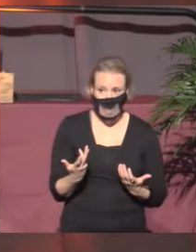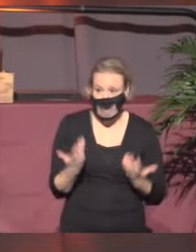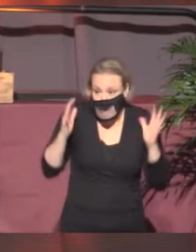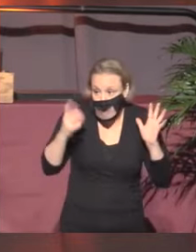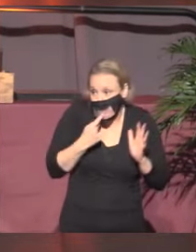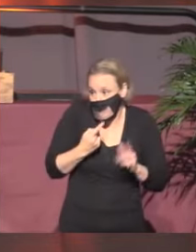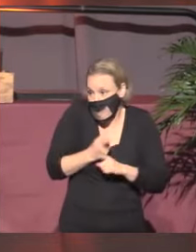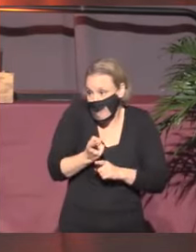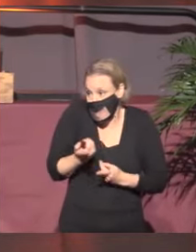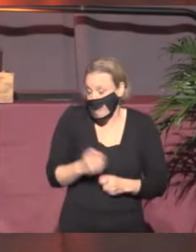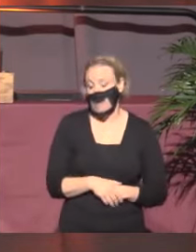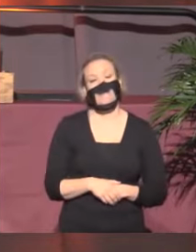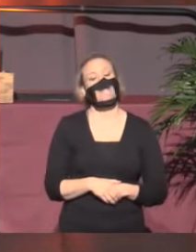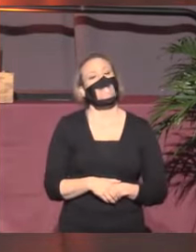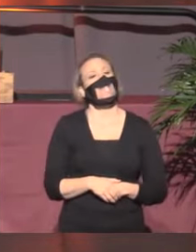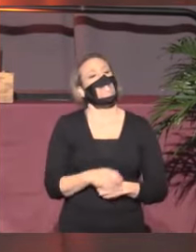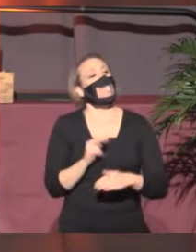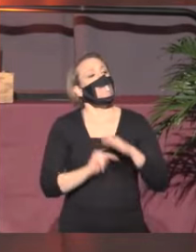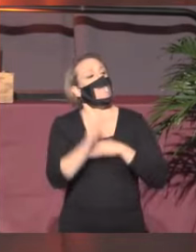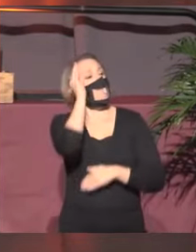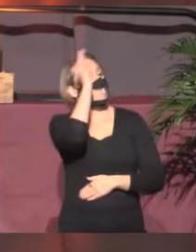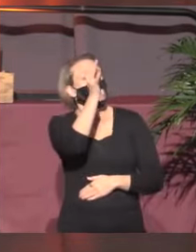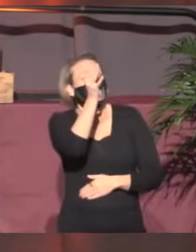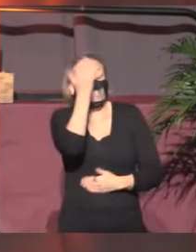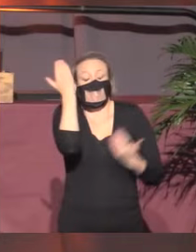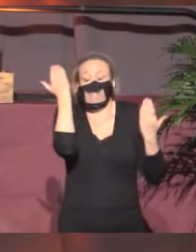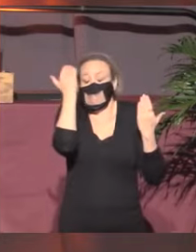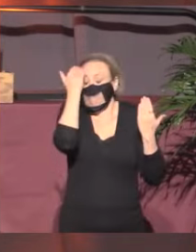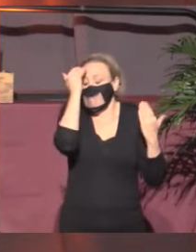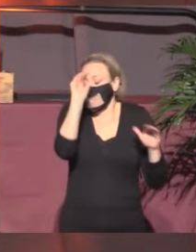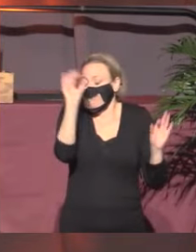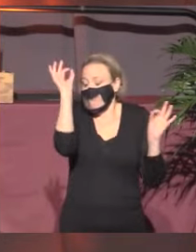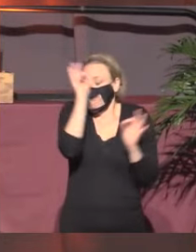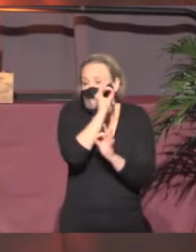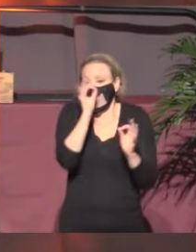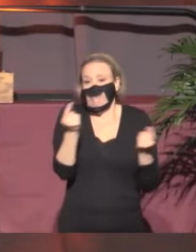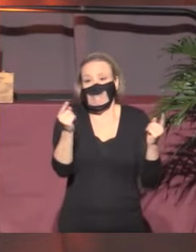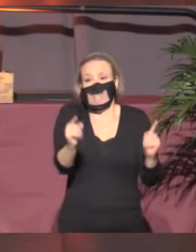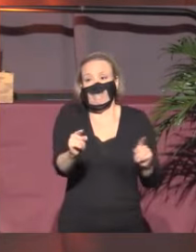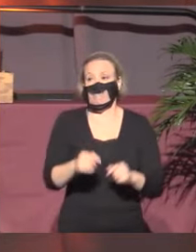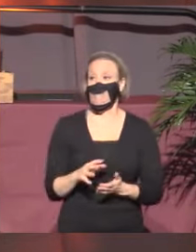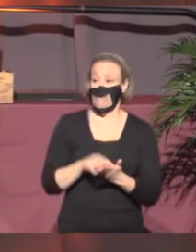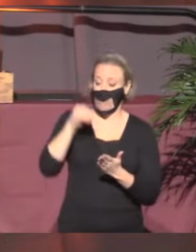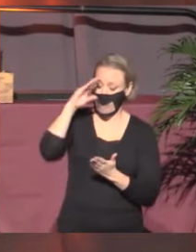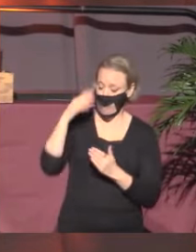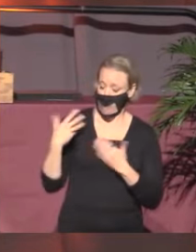The truth is, we don't know what the future holds. If we've learned anything, it's how unpredictable tomorrow